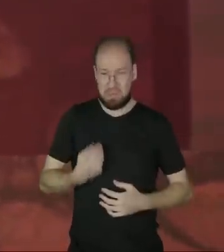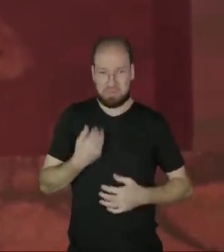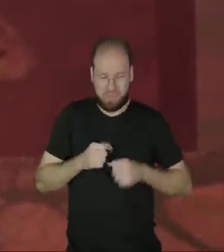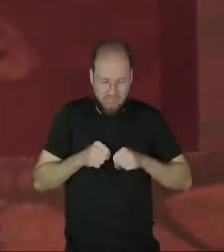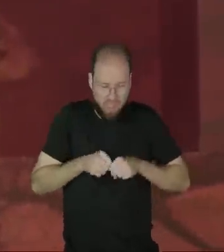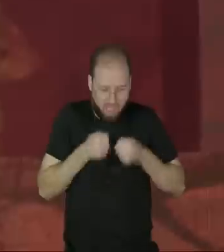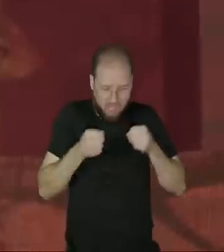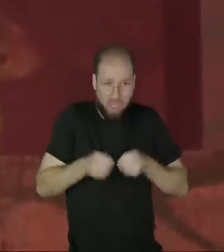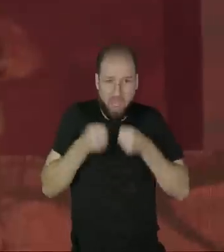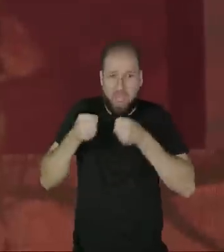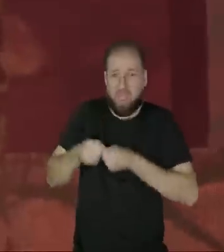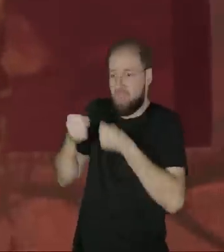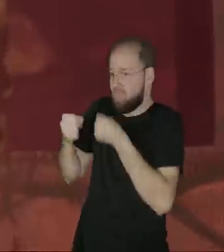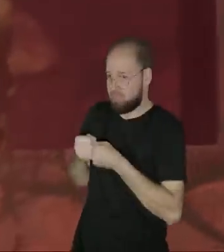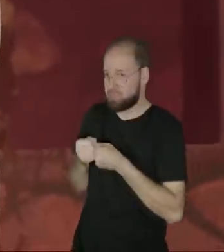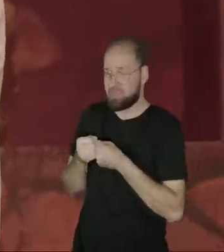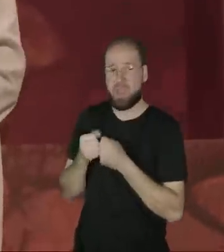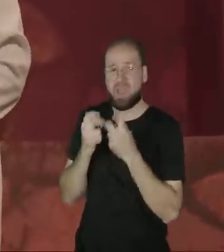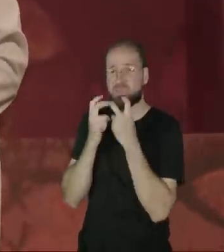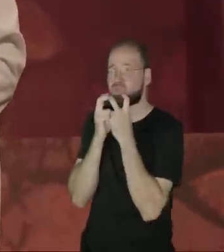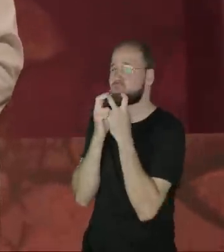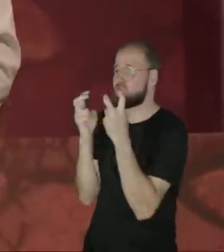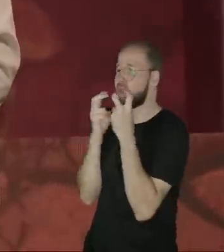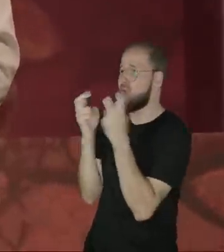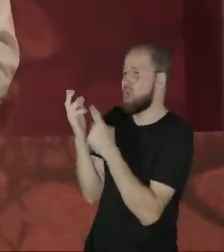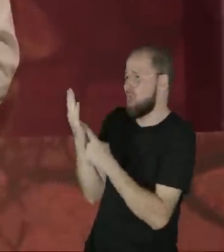Socorra-me, ampara-me com a tua bondade.